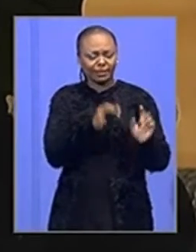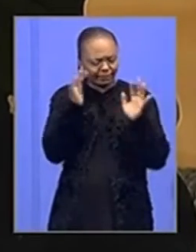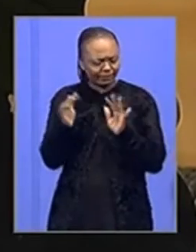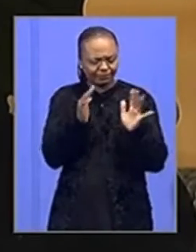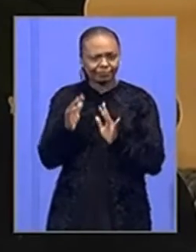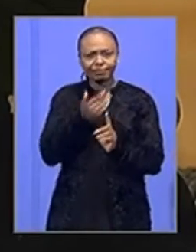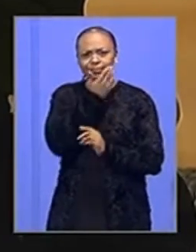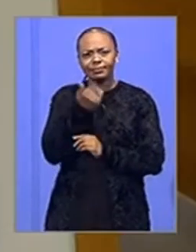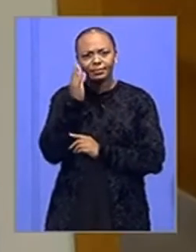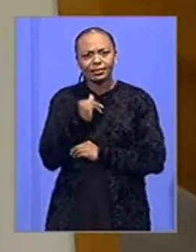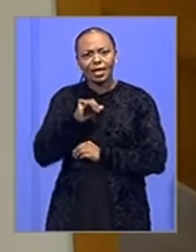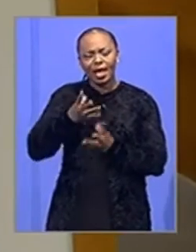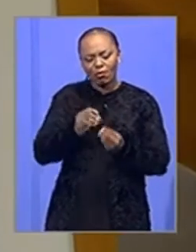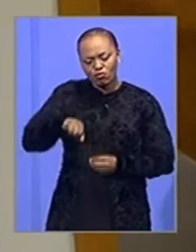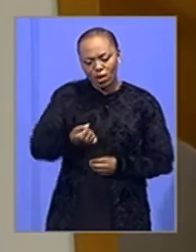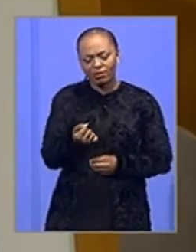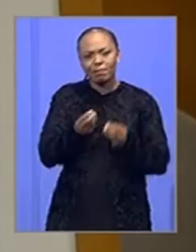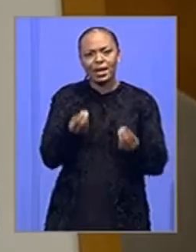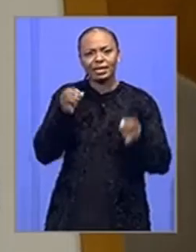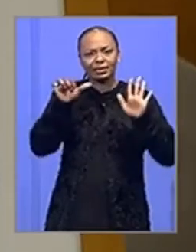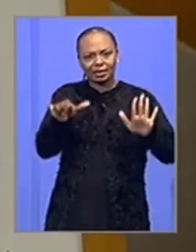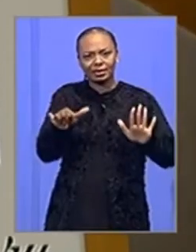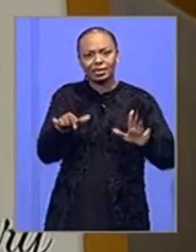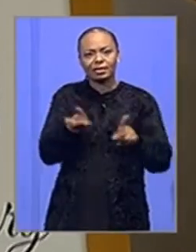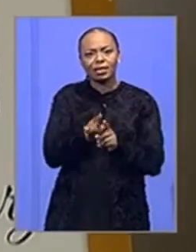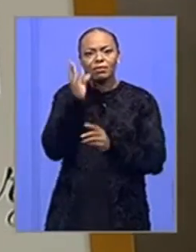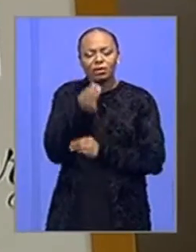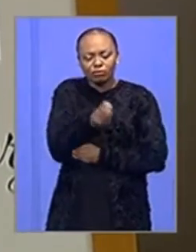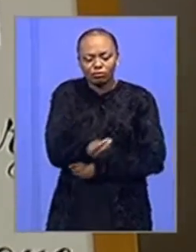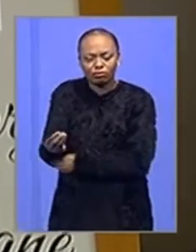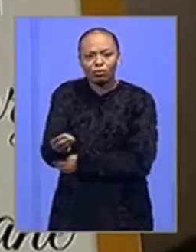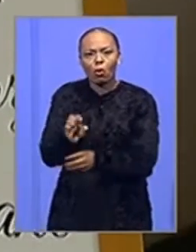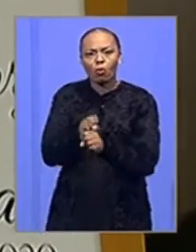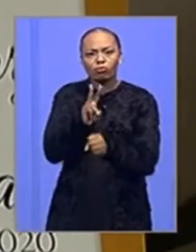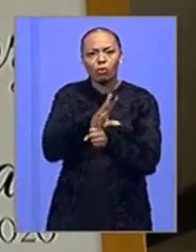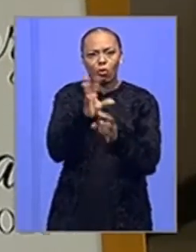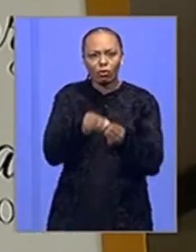o sia mohatsae, bana ba tshiletseng le ditloholo tse 12.